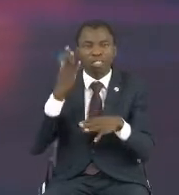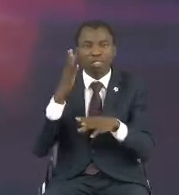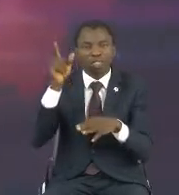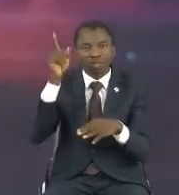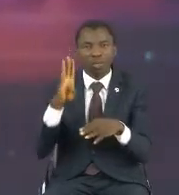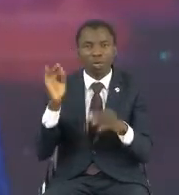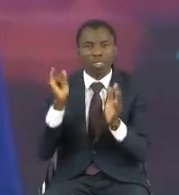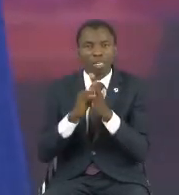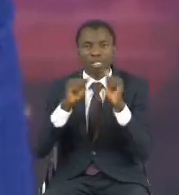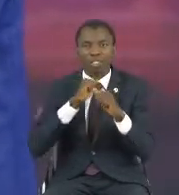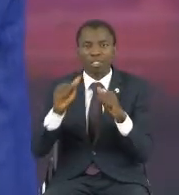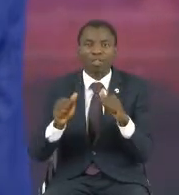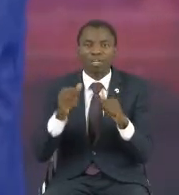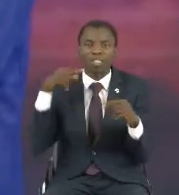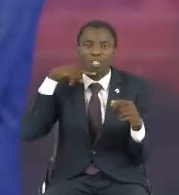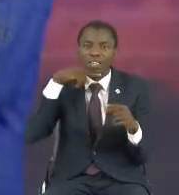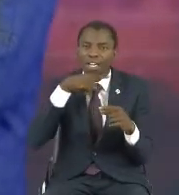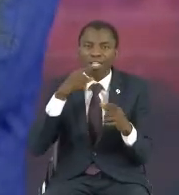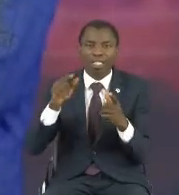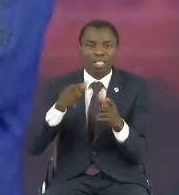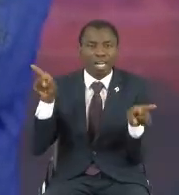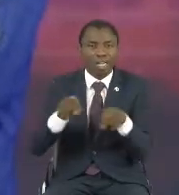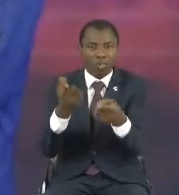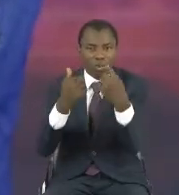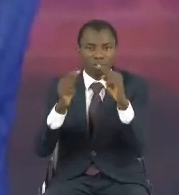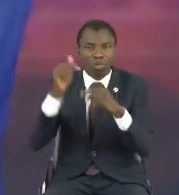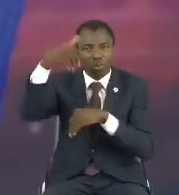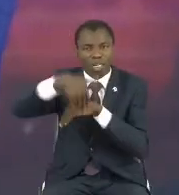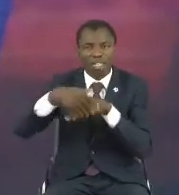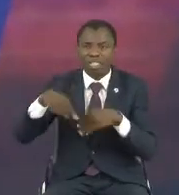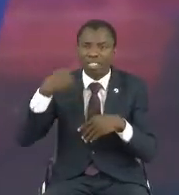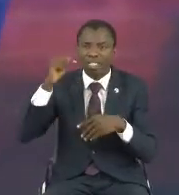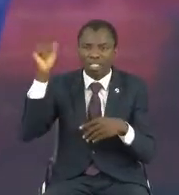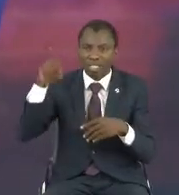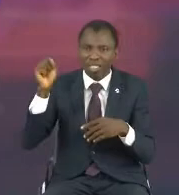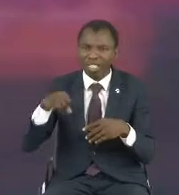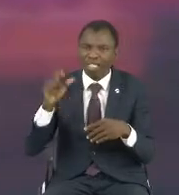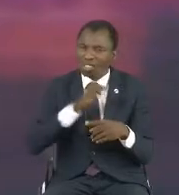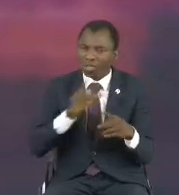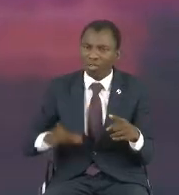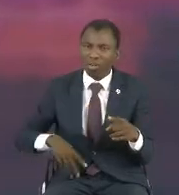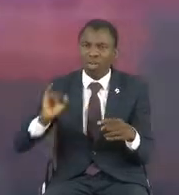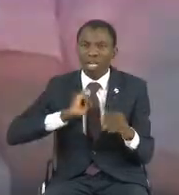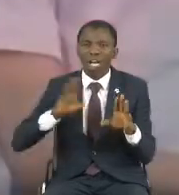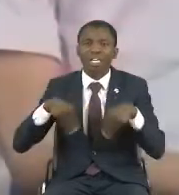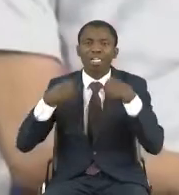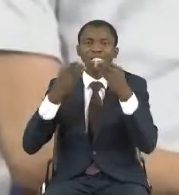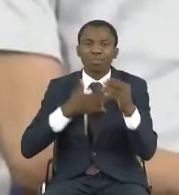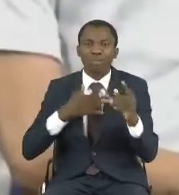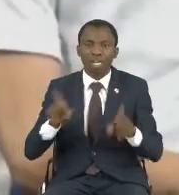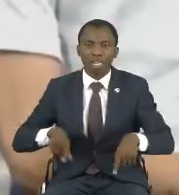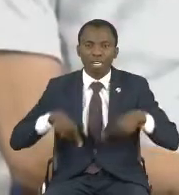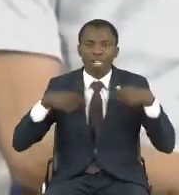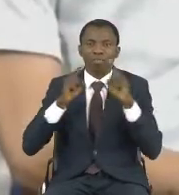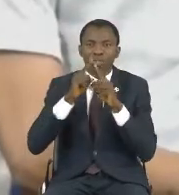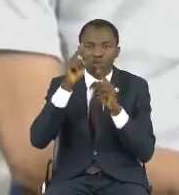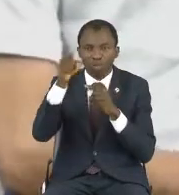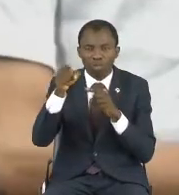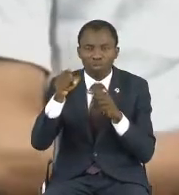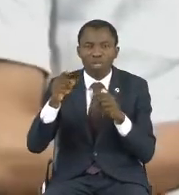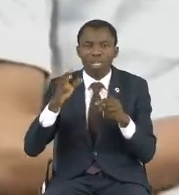come tonight and say, yes, Lord, I give my life to you. I give my heart to